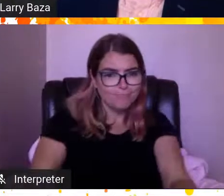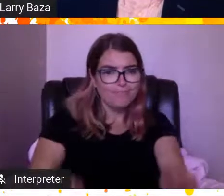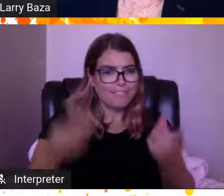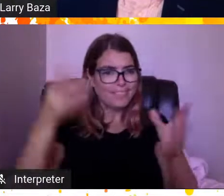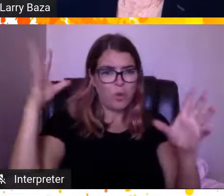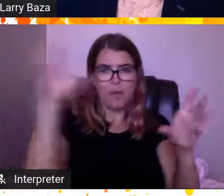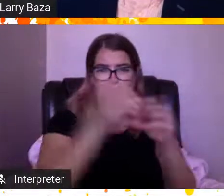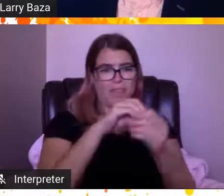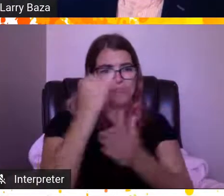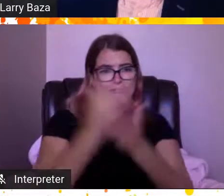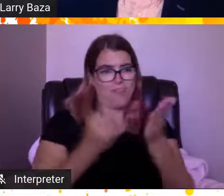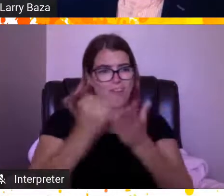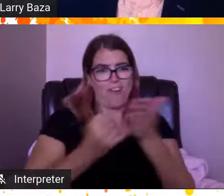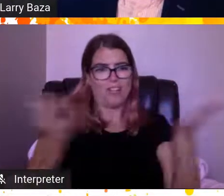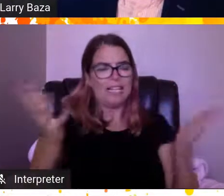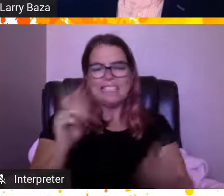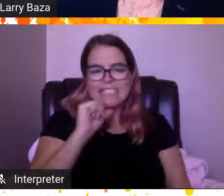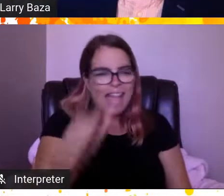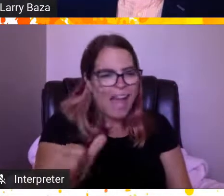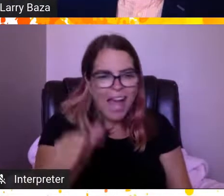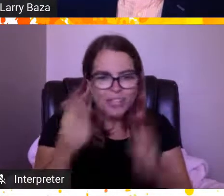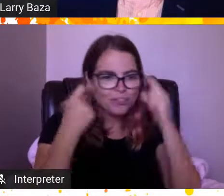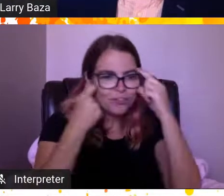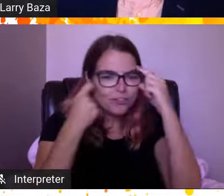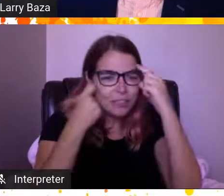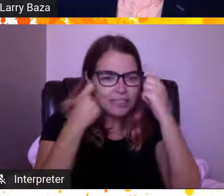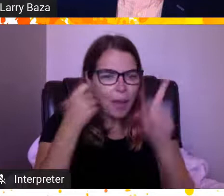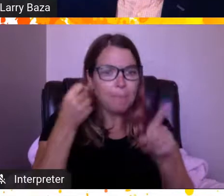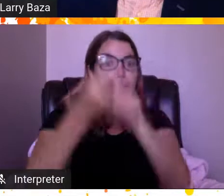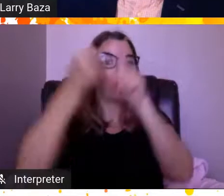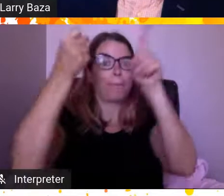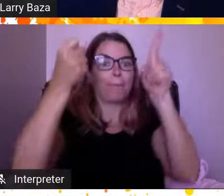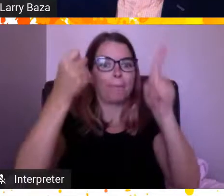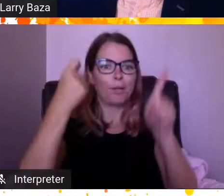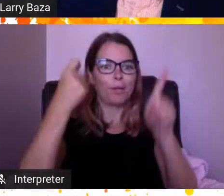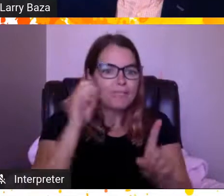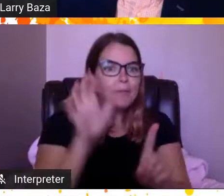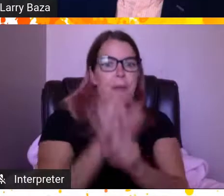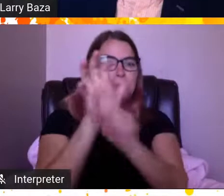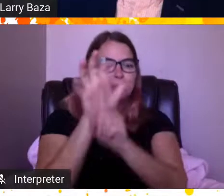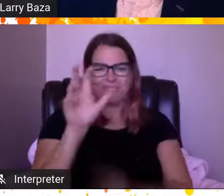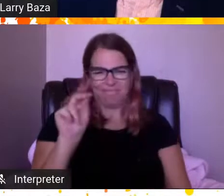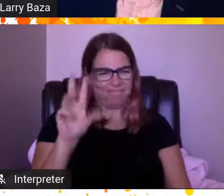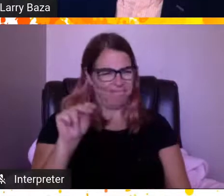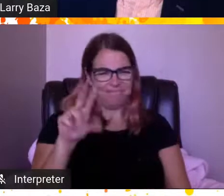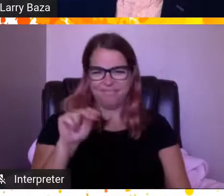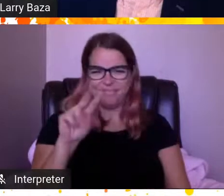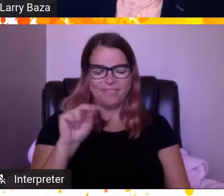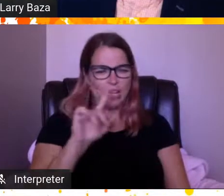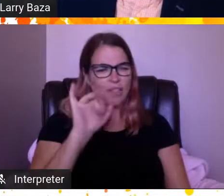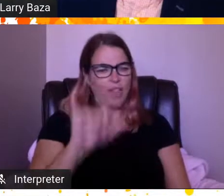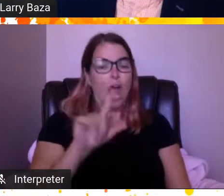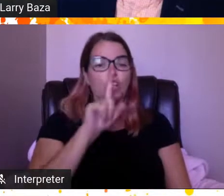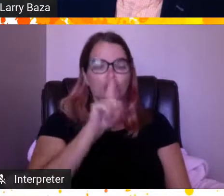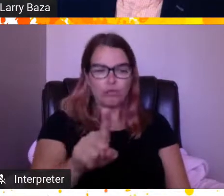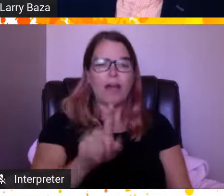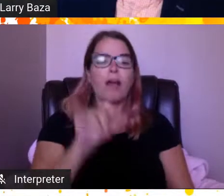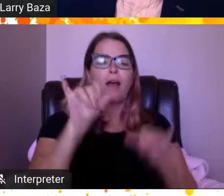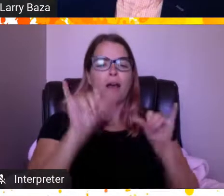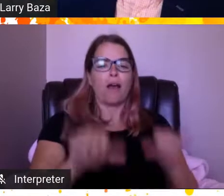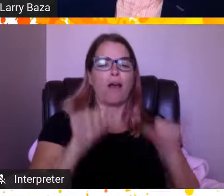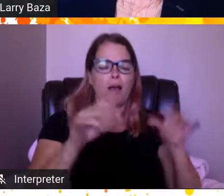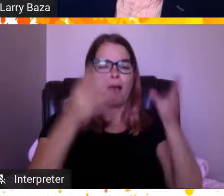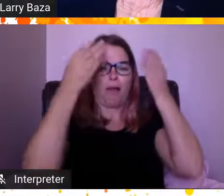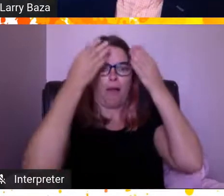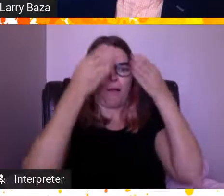And it's not a recent trend. And that was really, really moving to me to see evidence of.